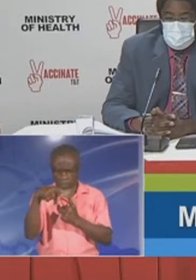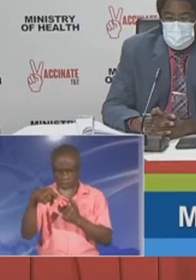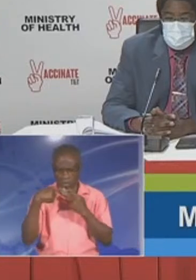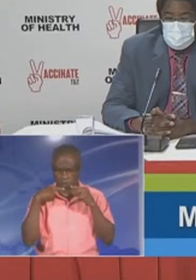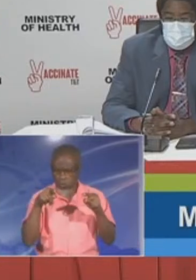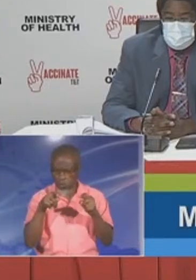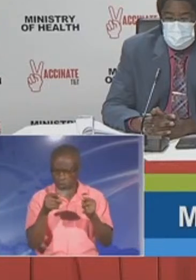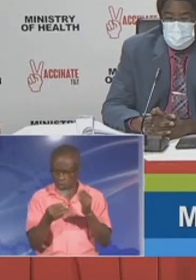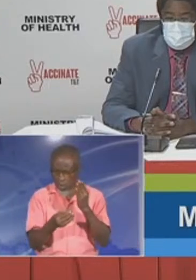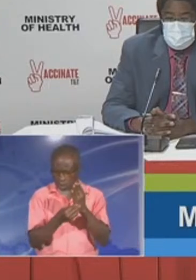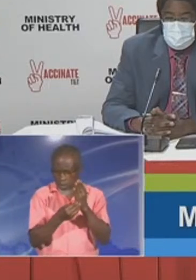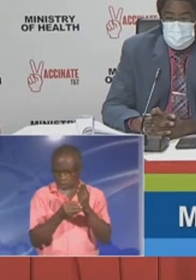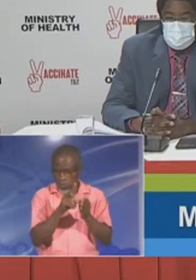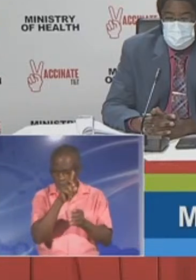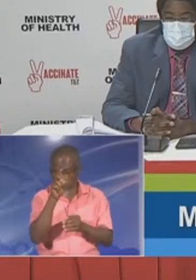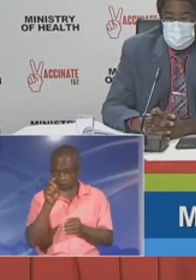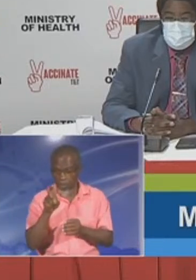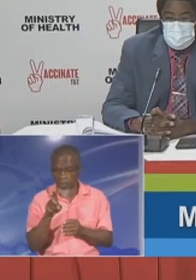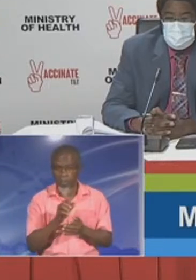you today.